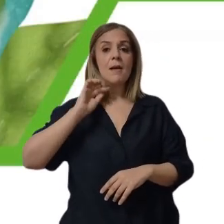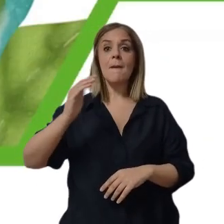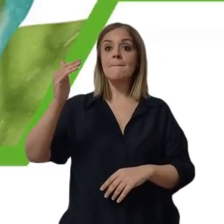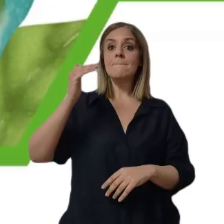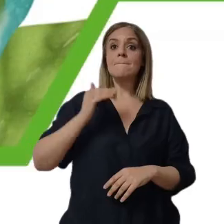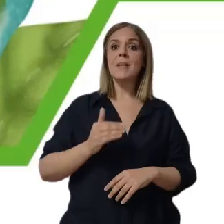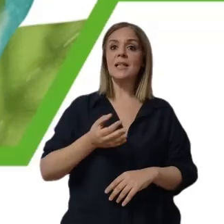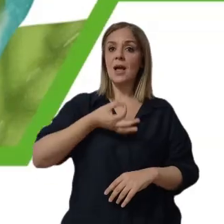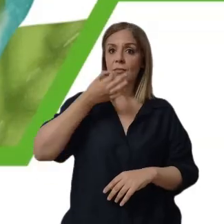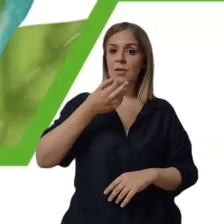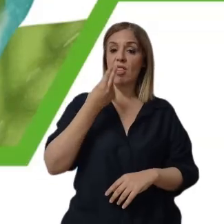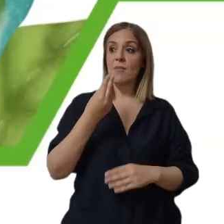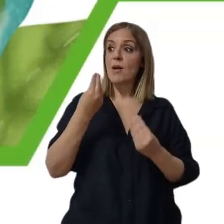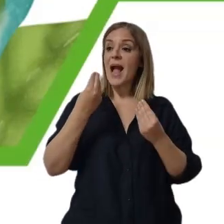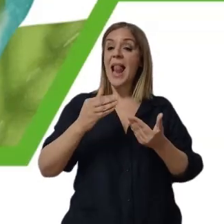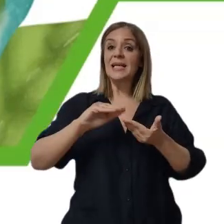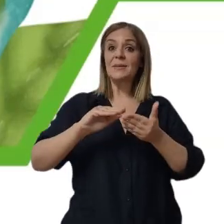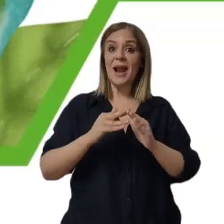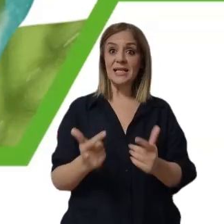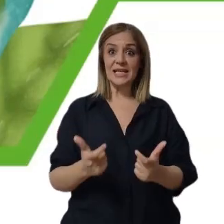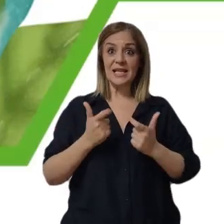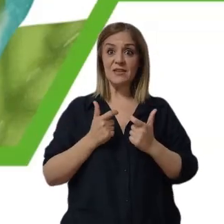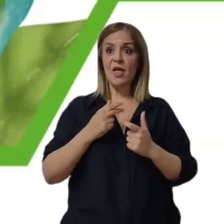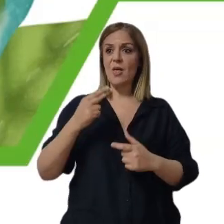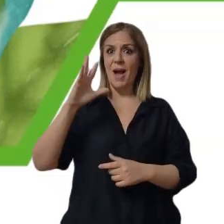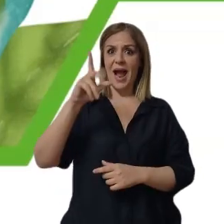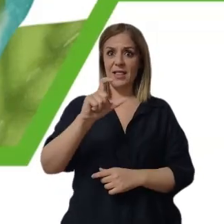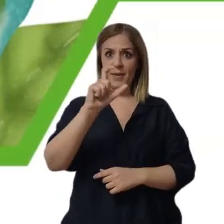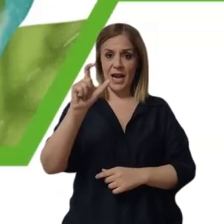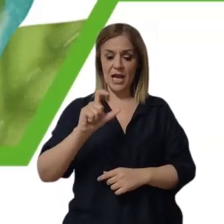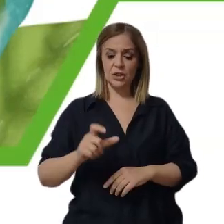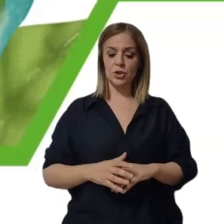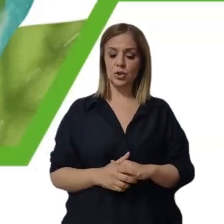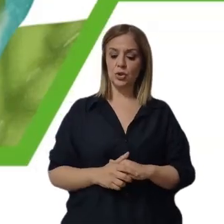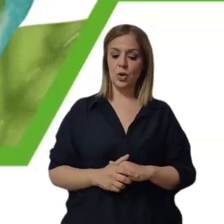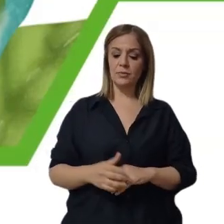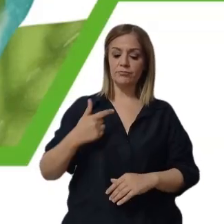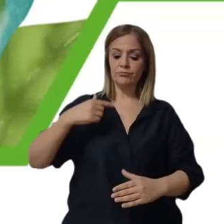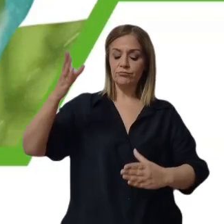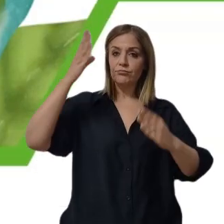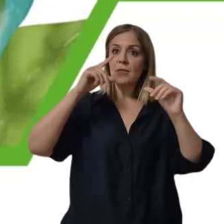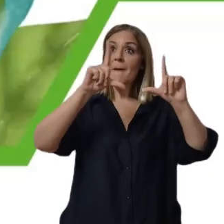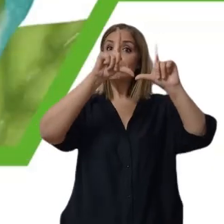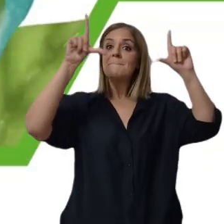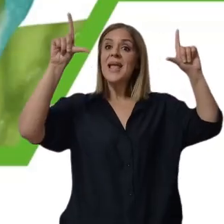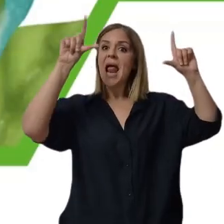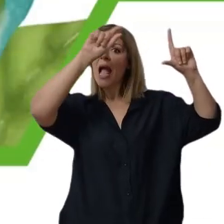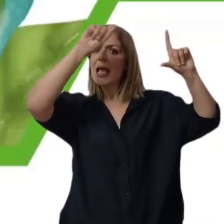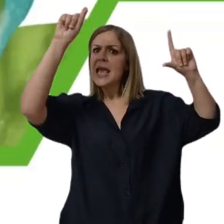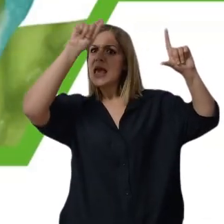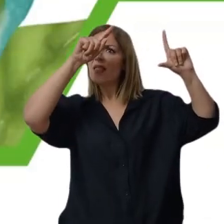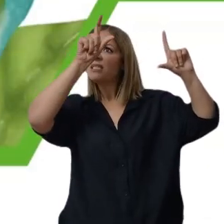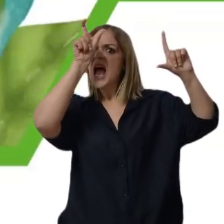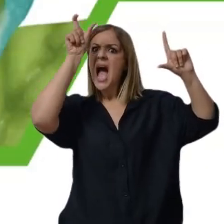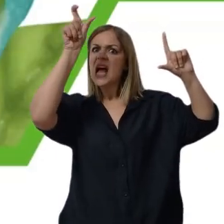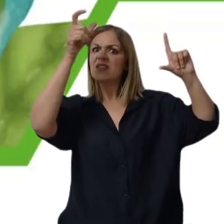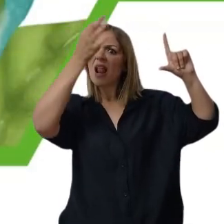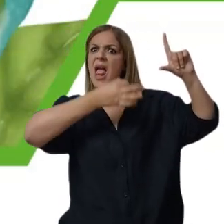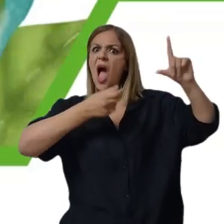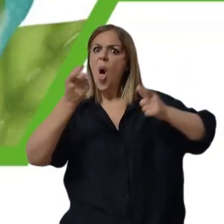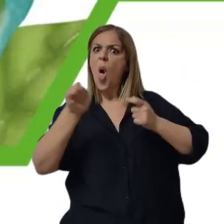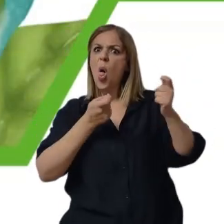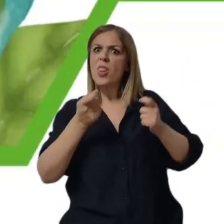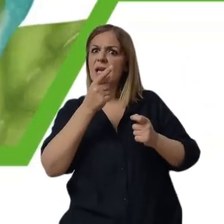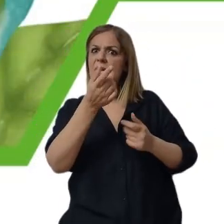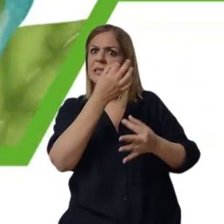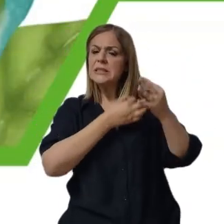will move to good safety practices in everyday life. We will learn to read safety signs, understand PPE.